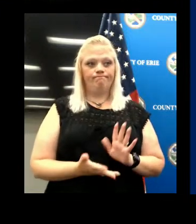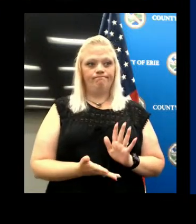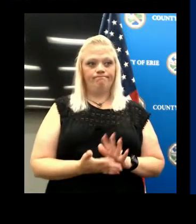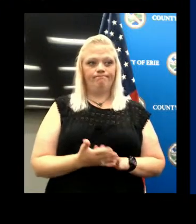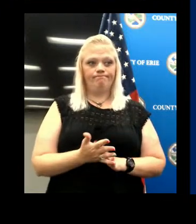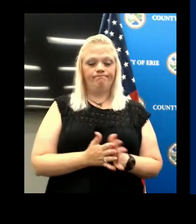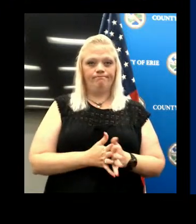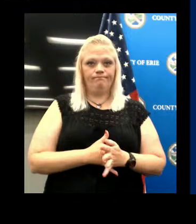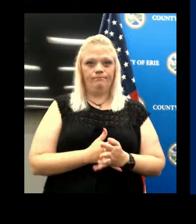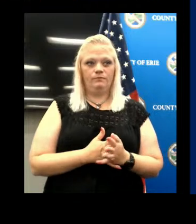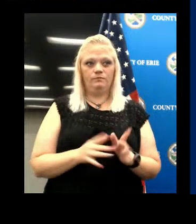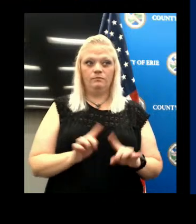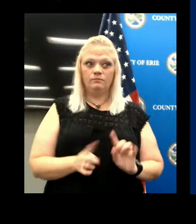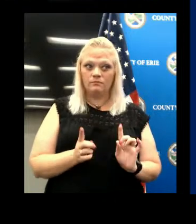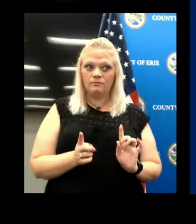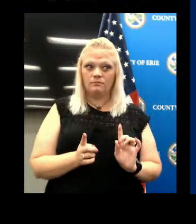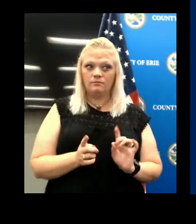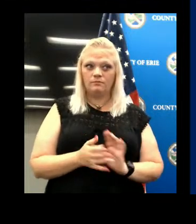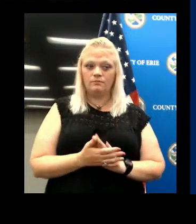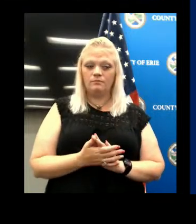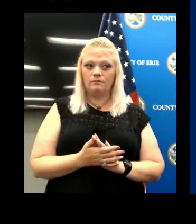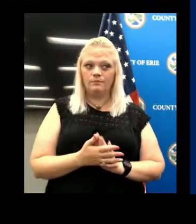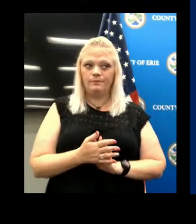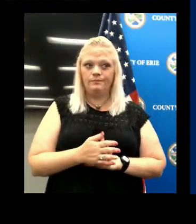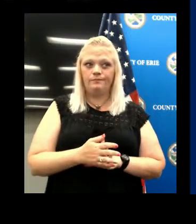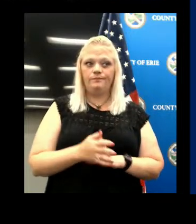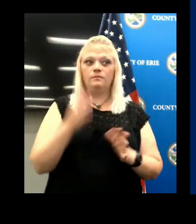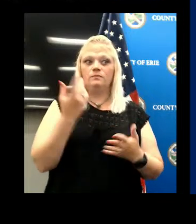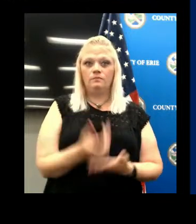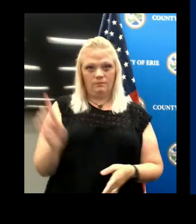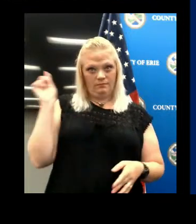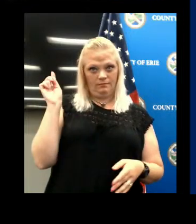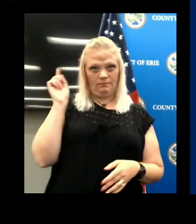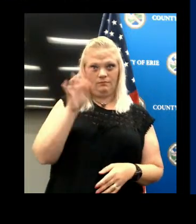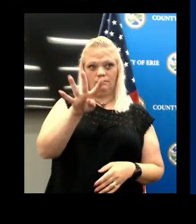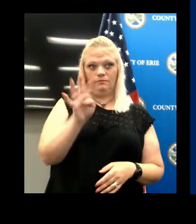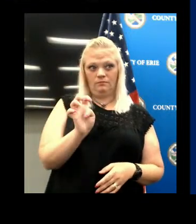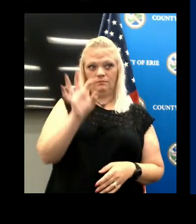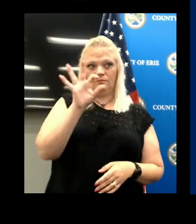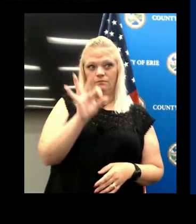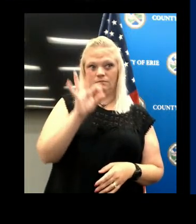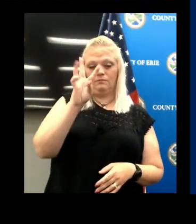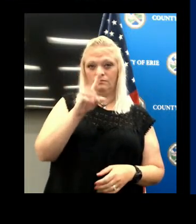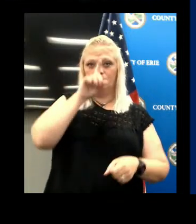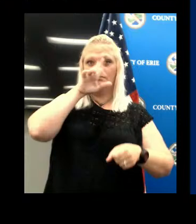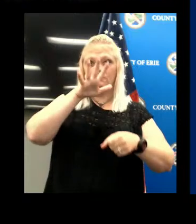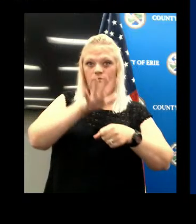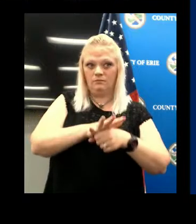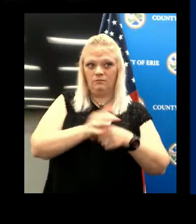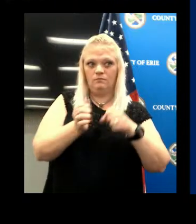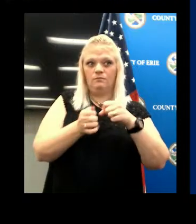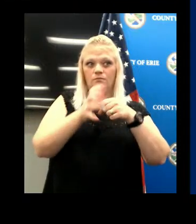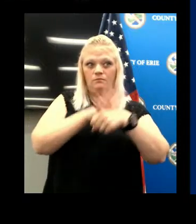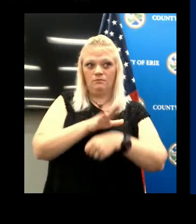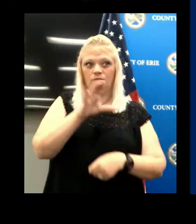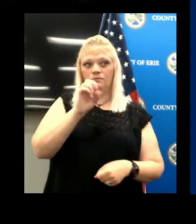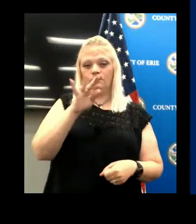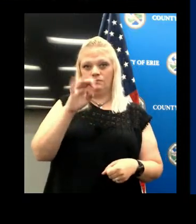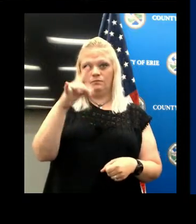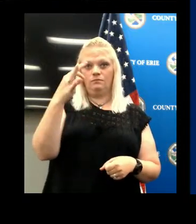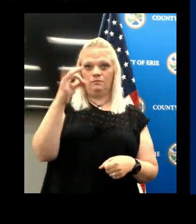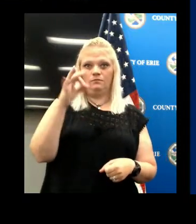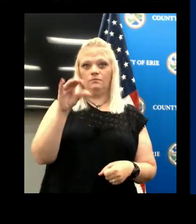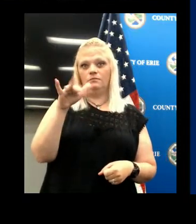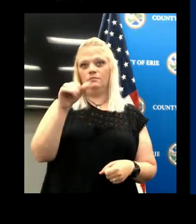But here's a big one. Last week, there were 496 confirmed coronavirus COVID-19